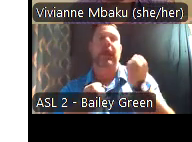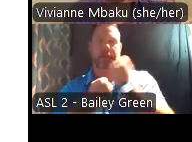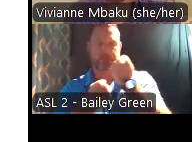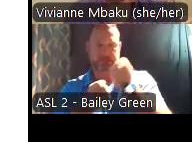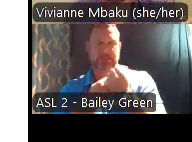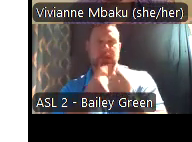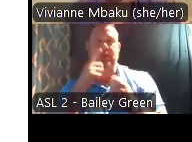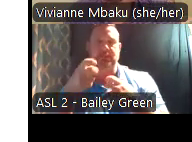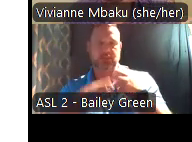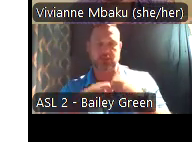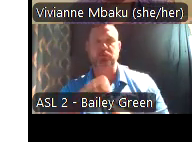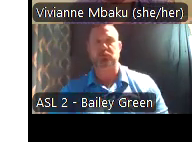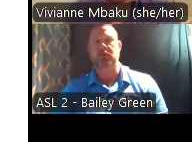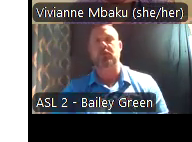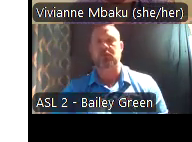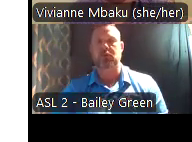these issues.